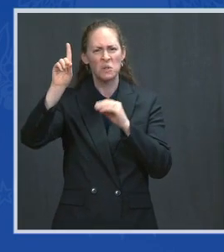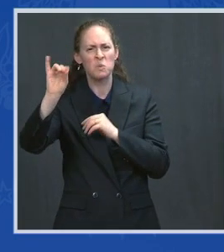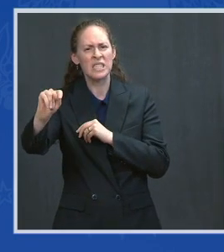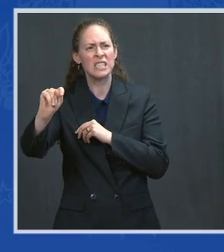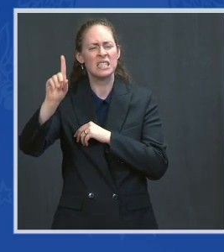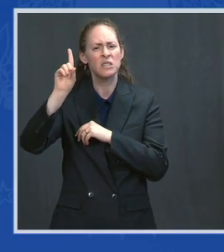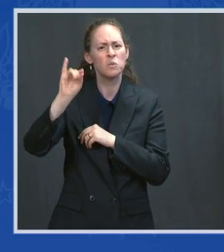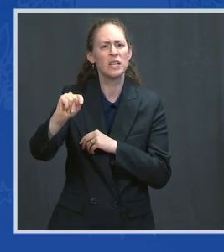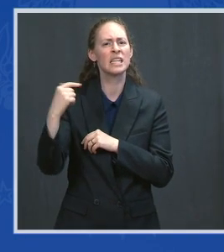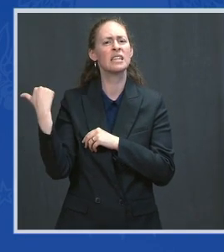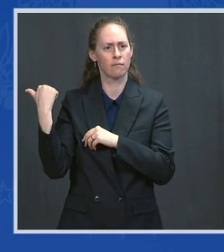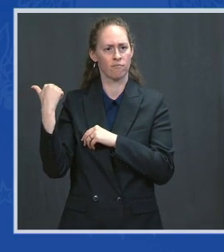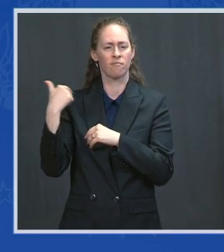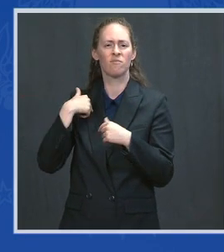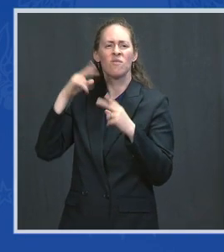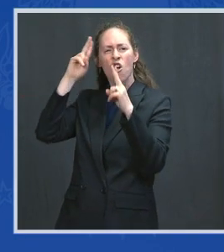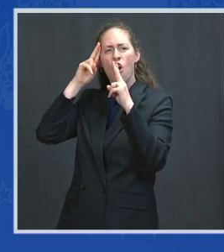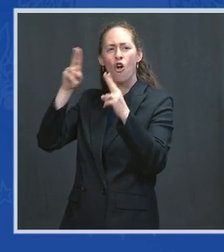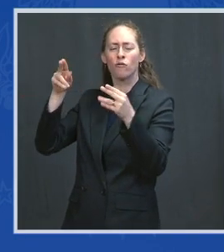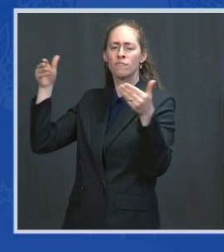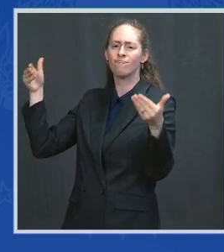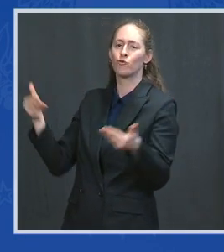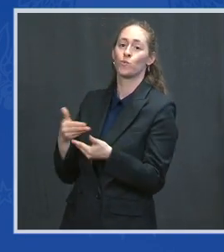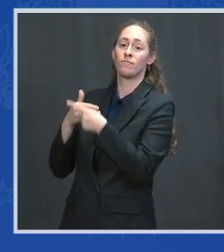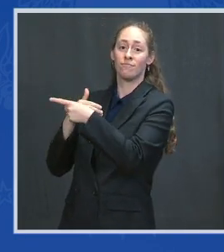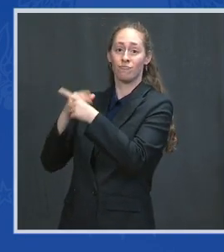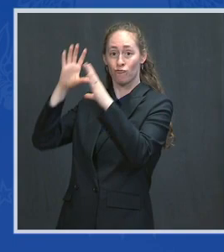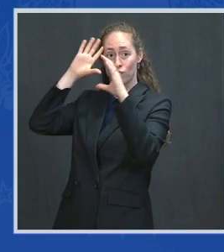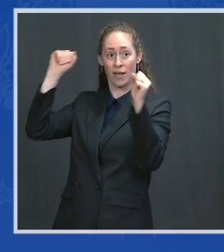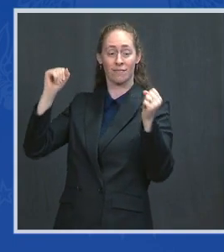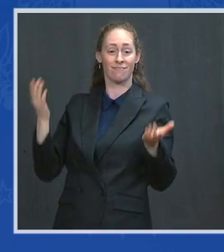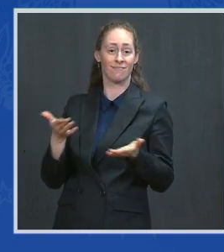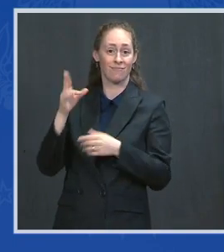of the United States, Joe Biden.